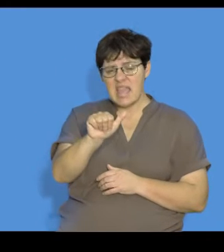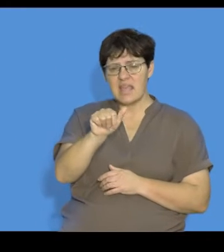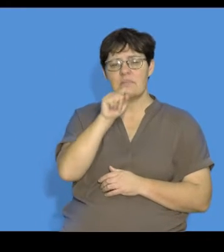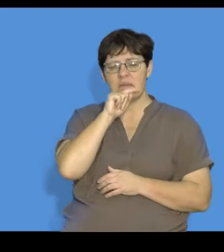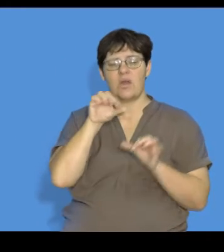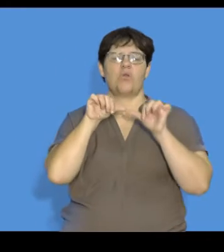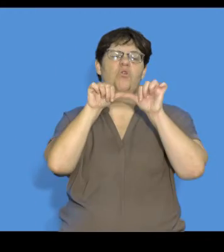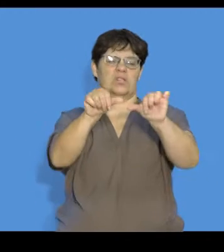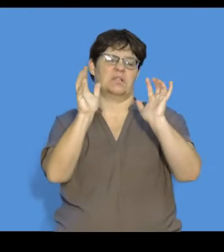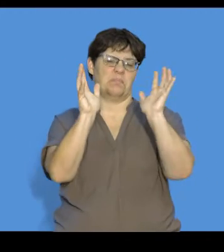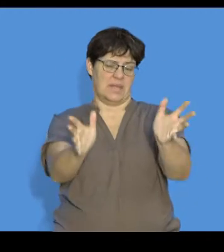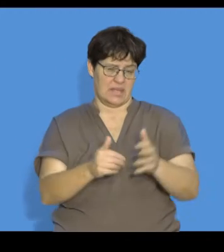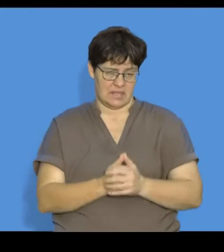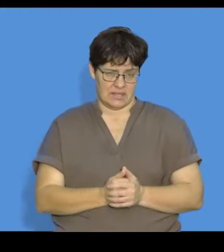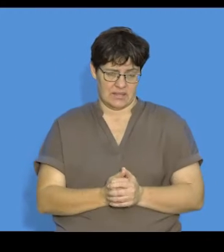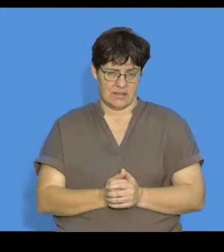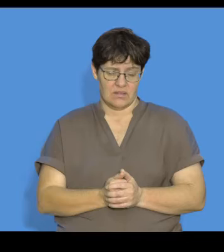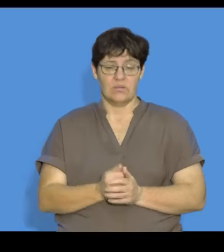we do know what this constant